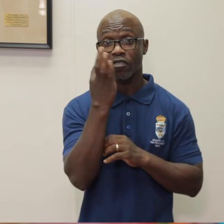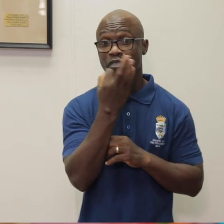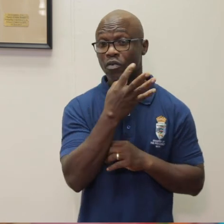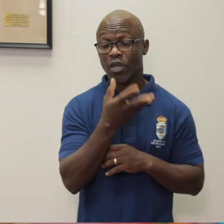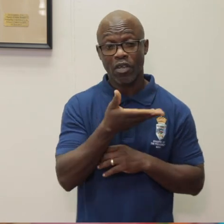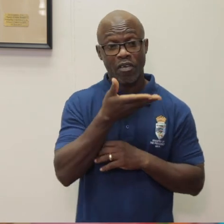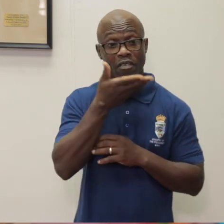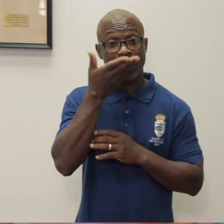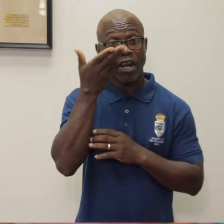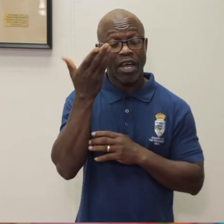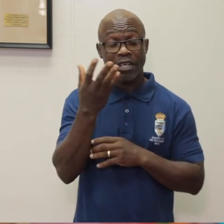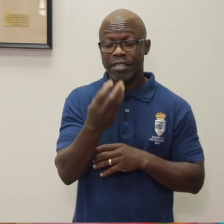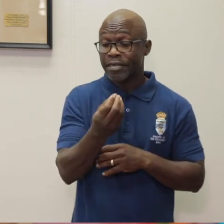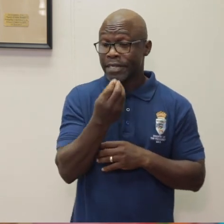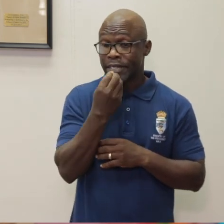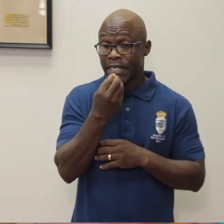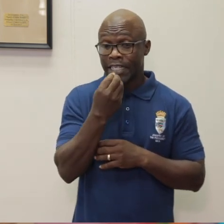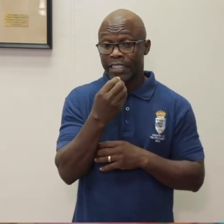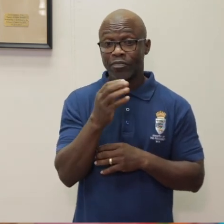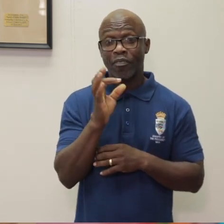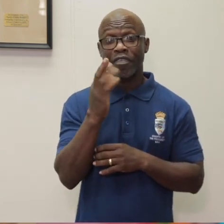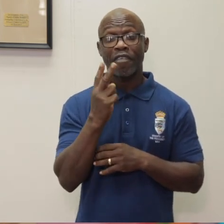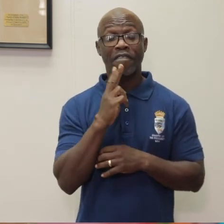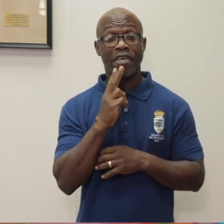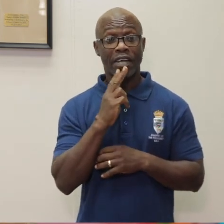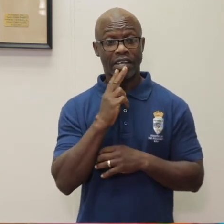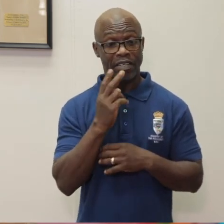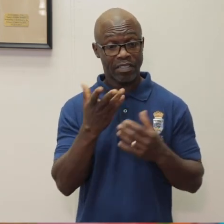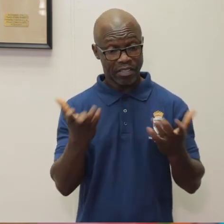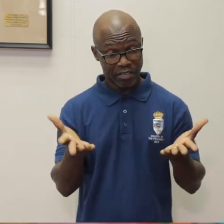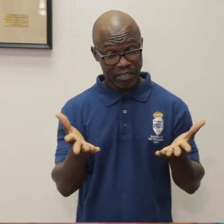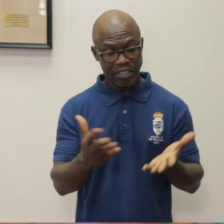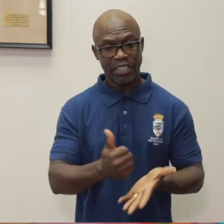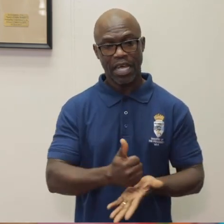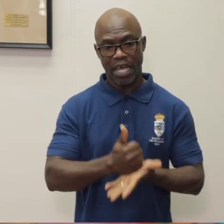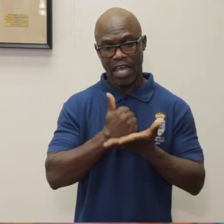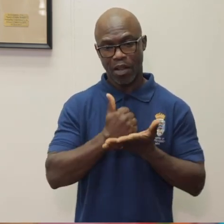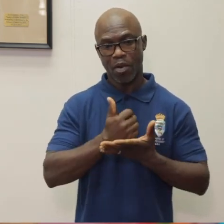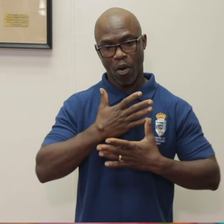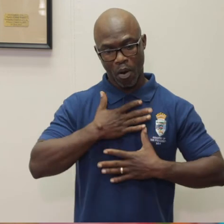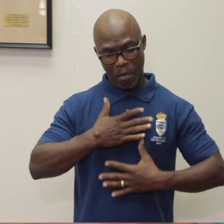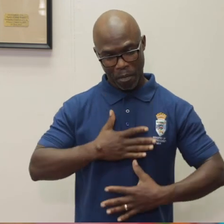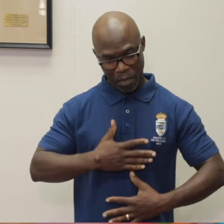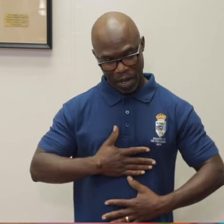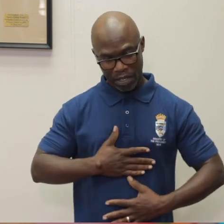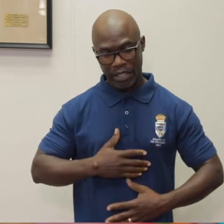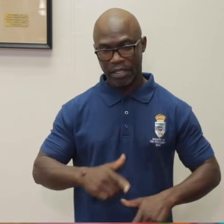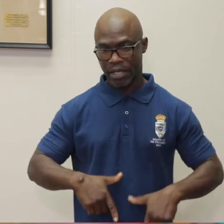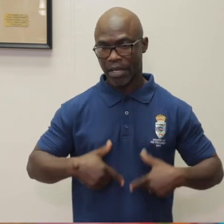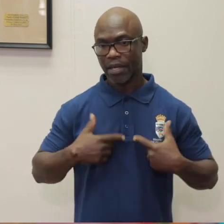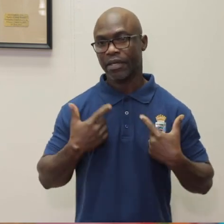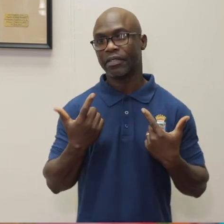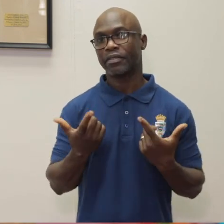fresh and vegetables available to boost our immune system.